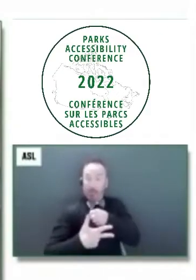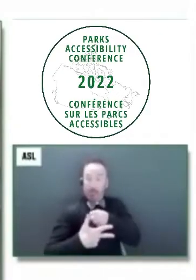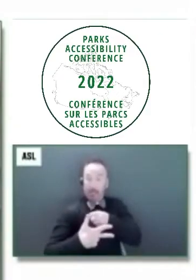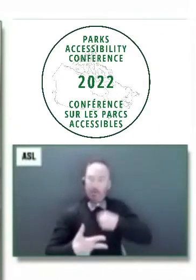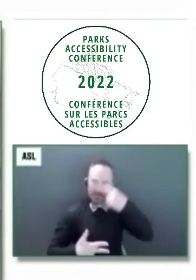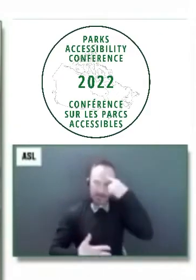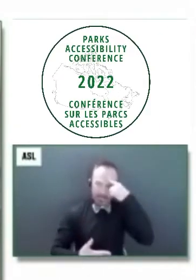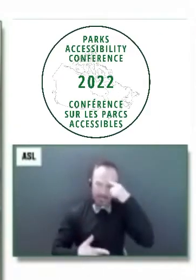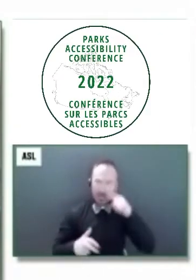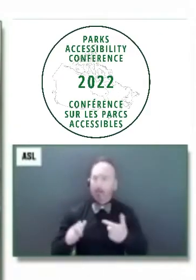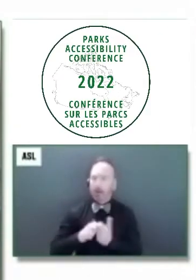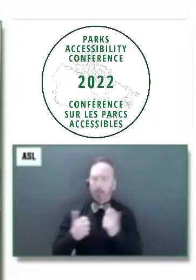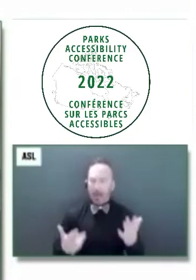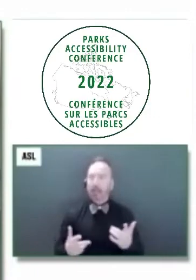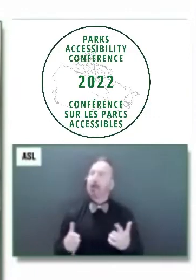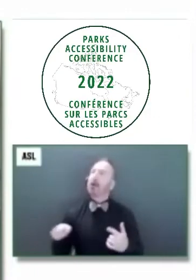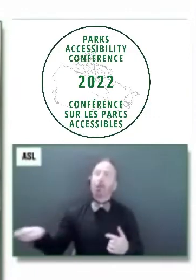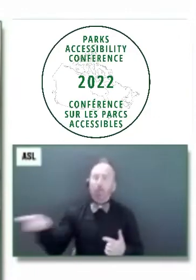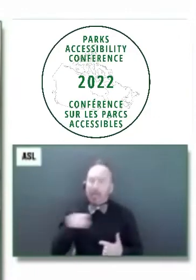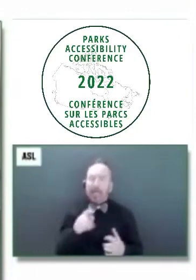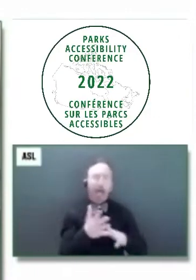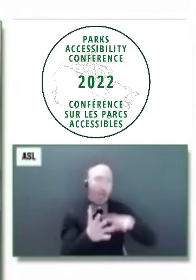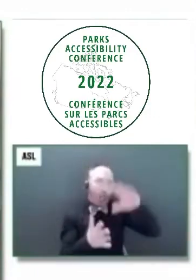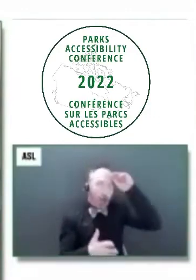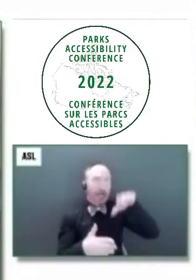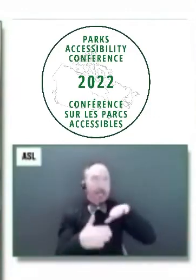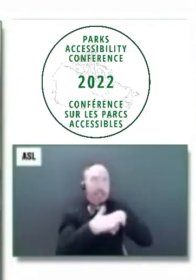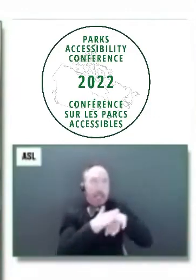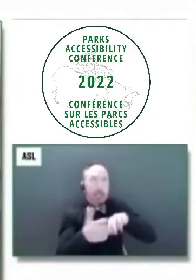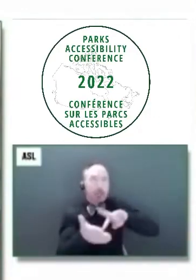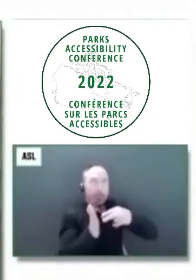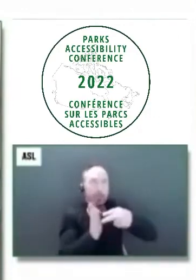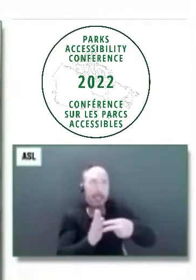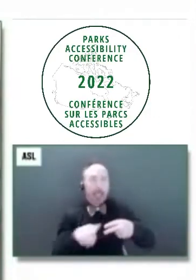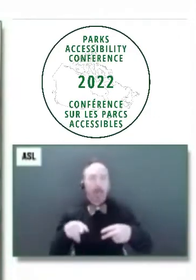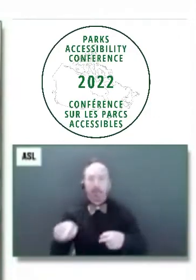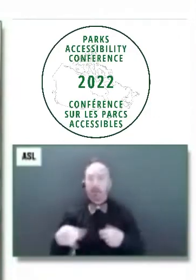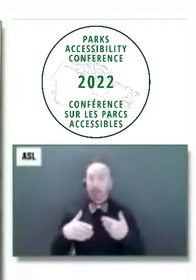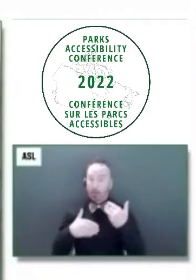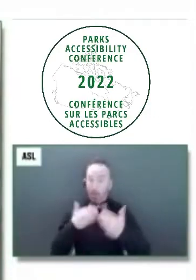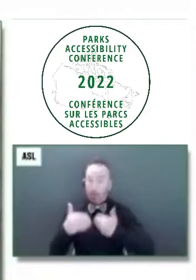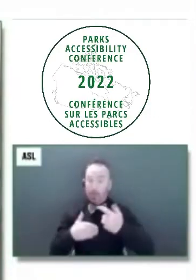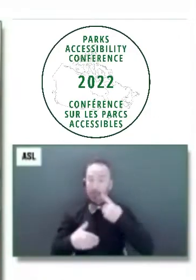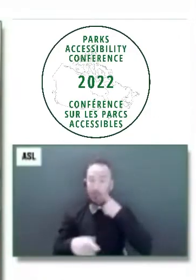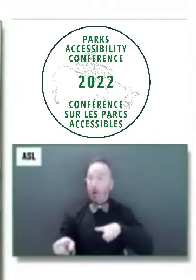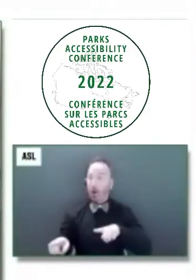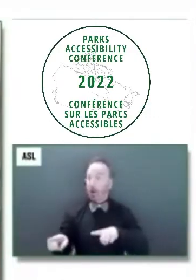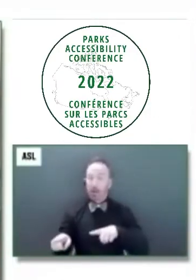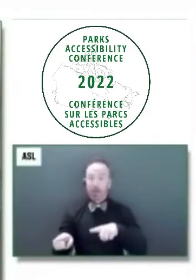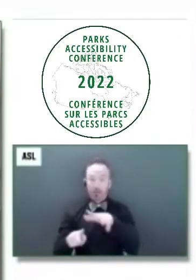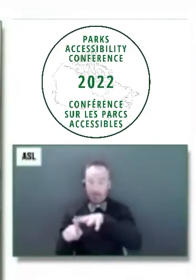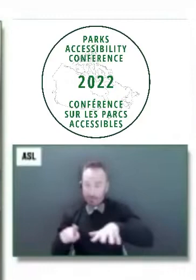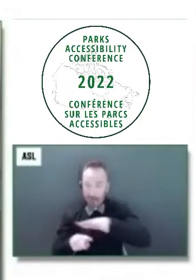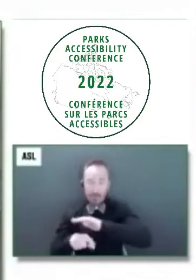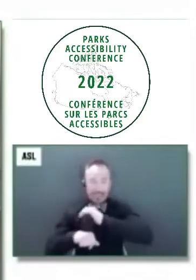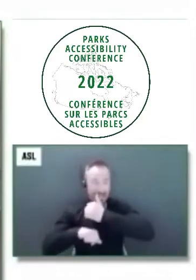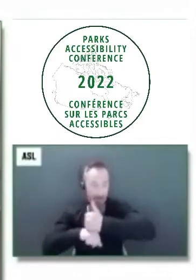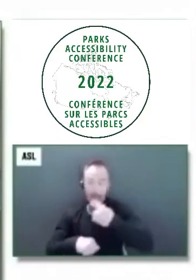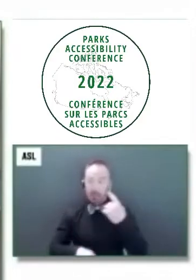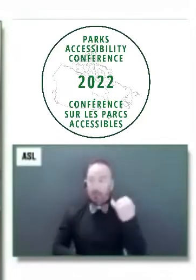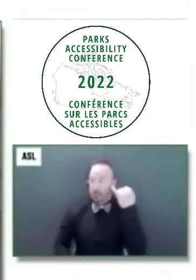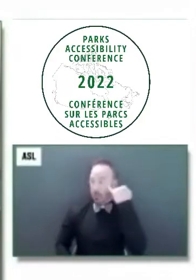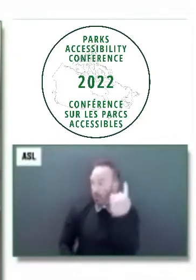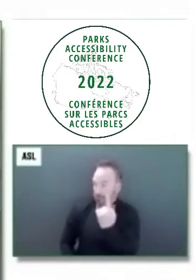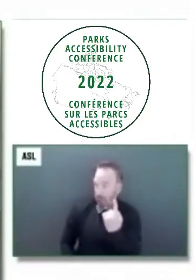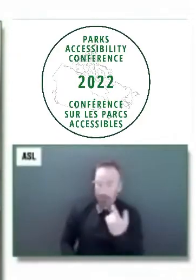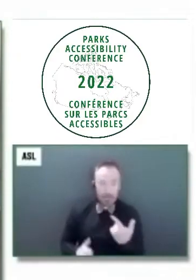most of us do so. There's a process or environment in place. Someone needs assistance, they have to request